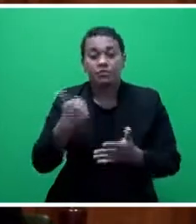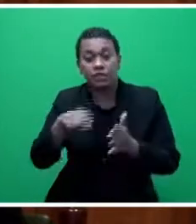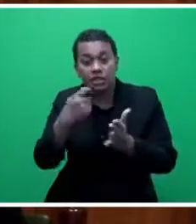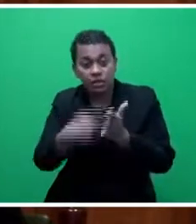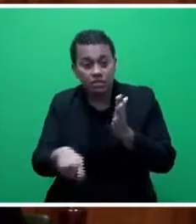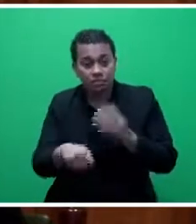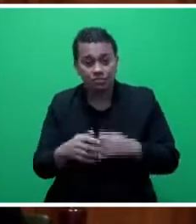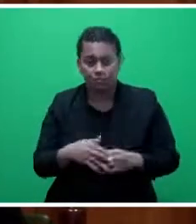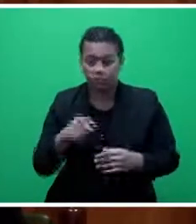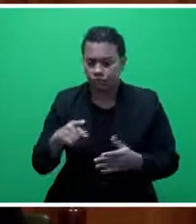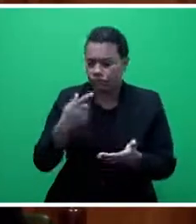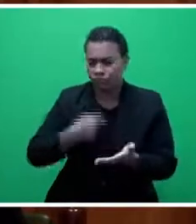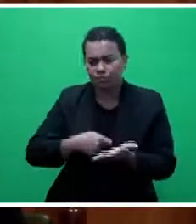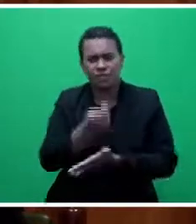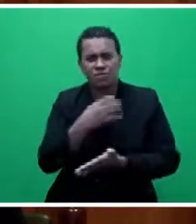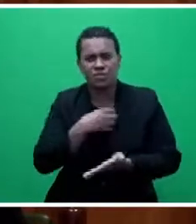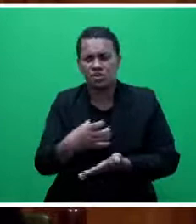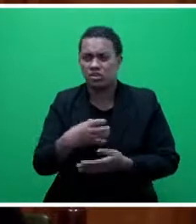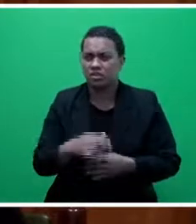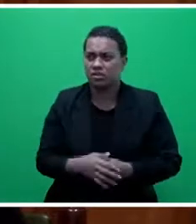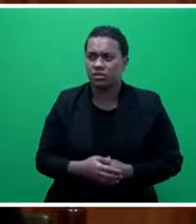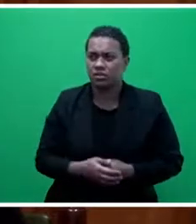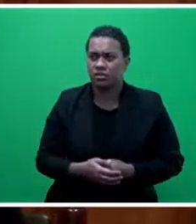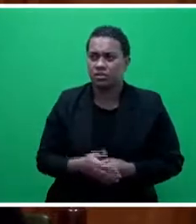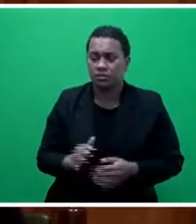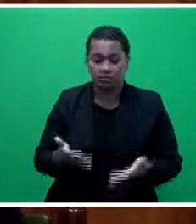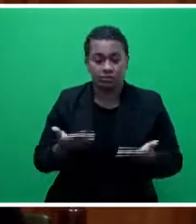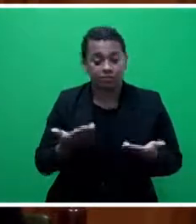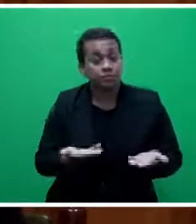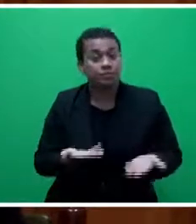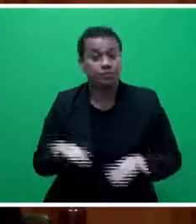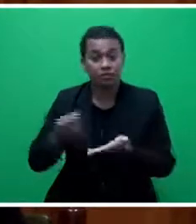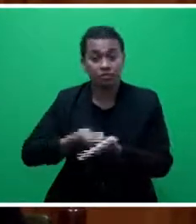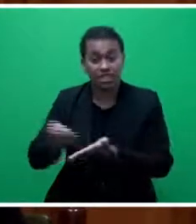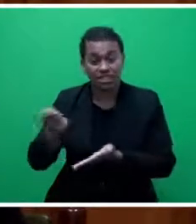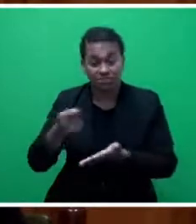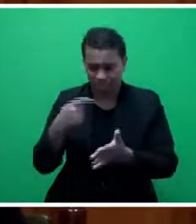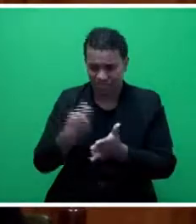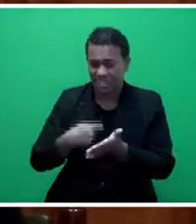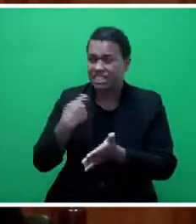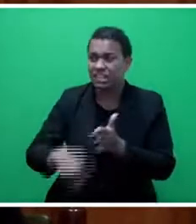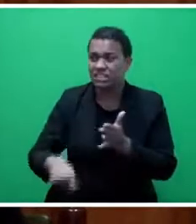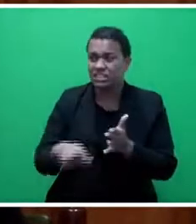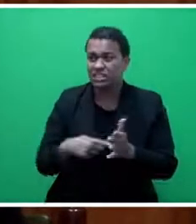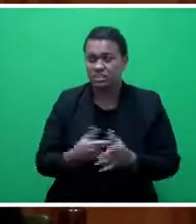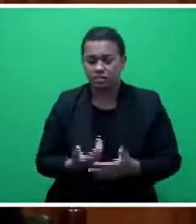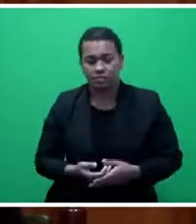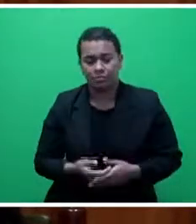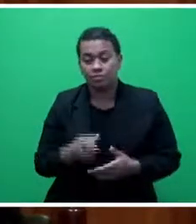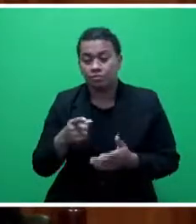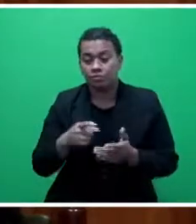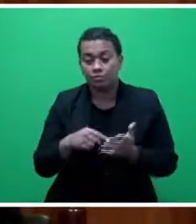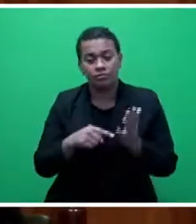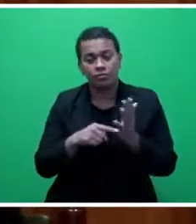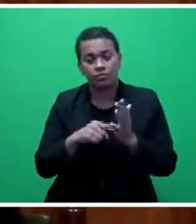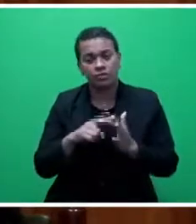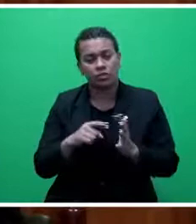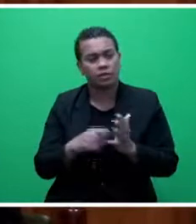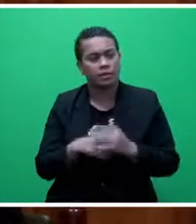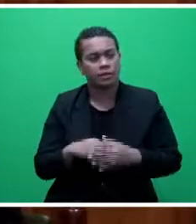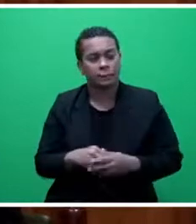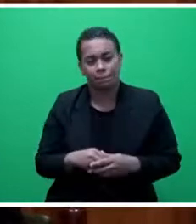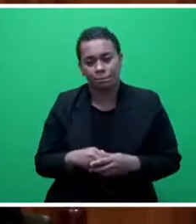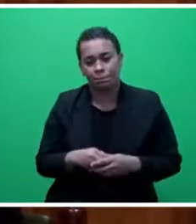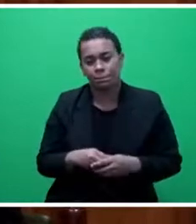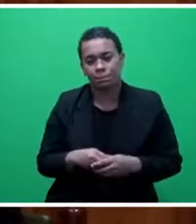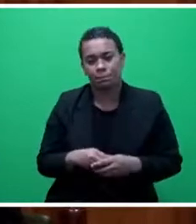And as I said earlier, it is to do with the governance of the country. For this week, Honourable Speaker,